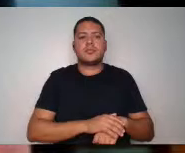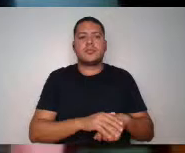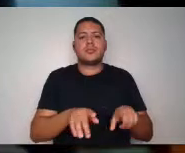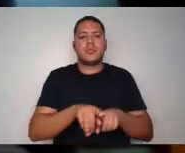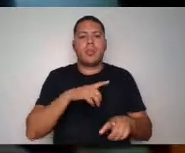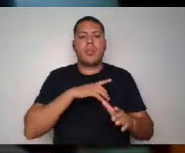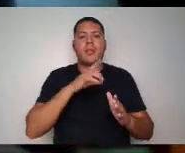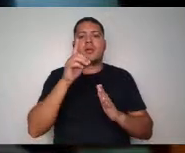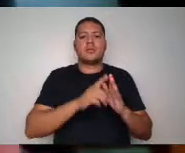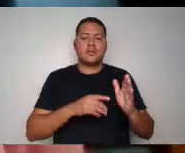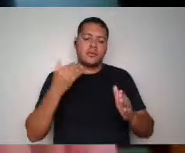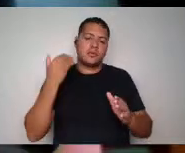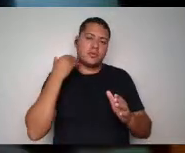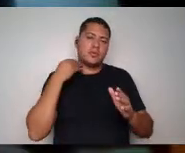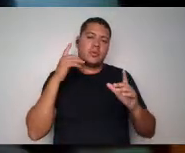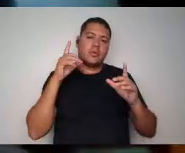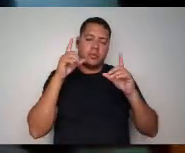too.